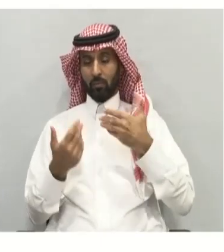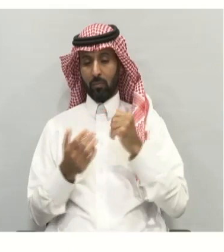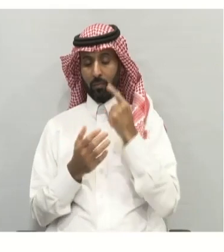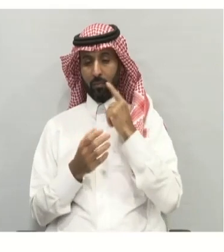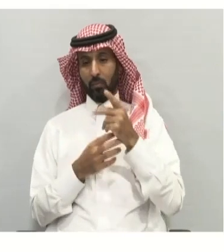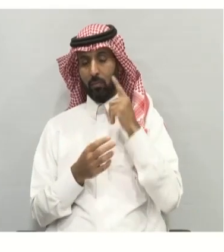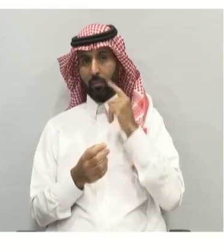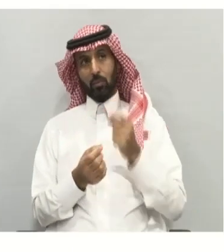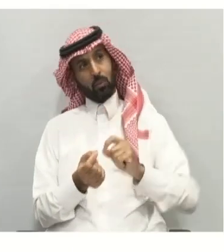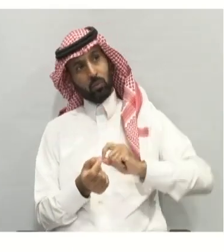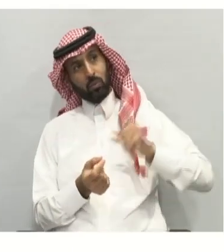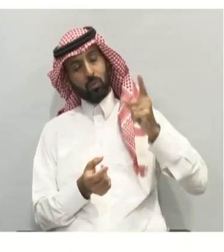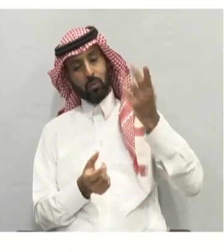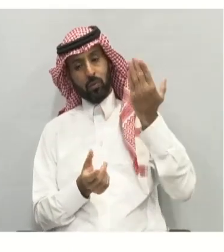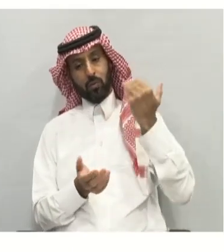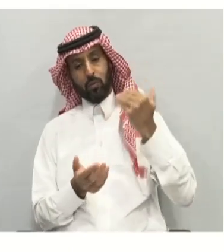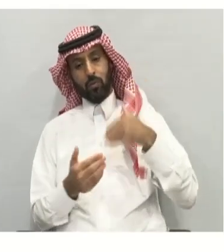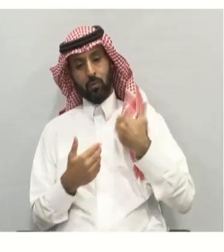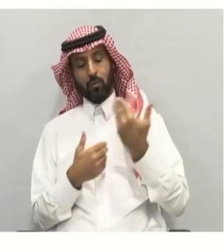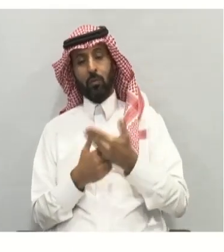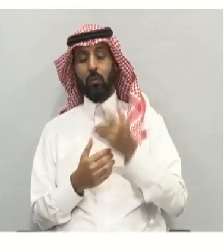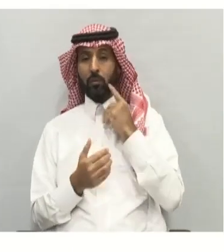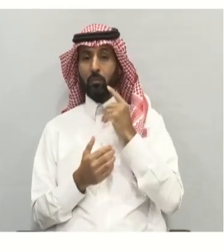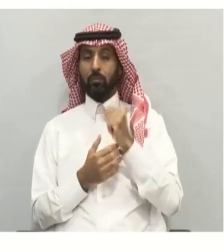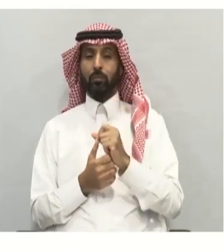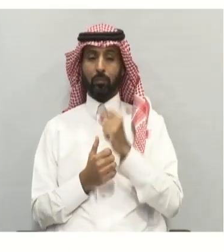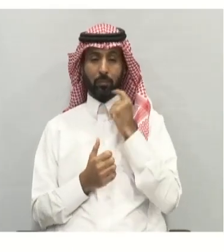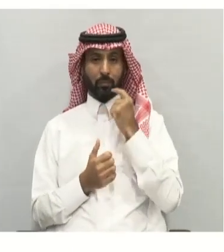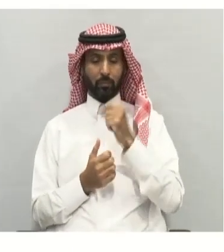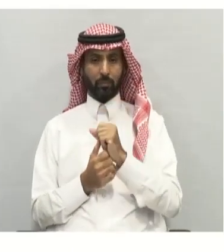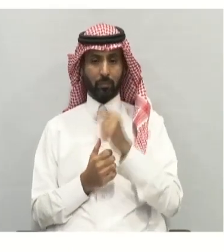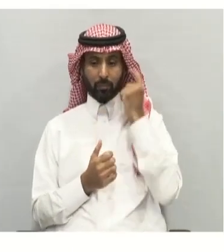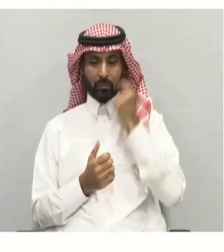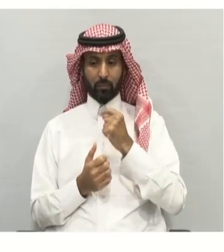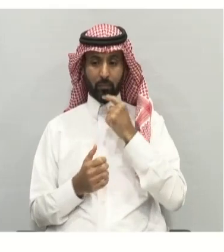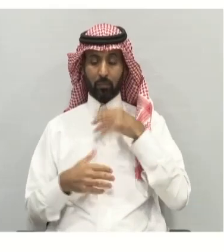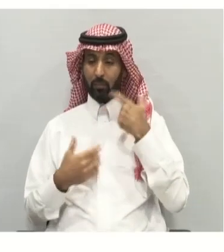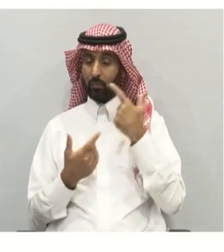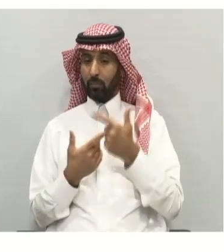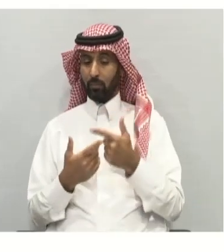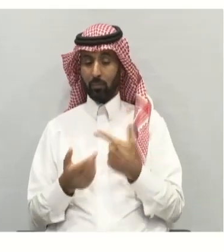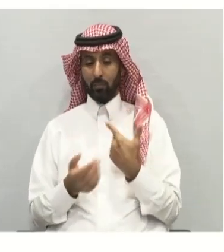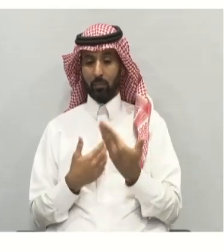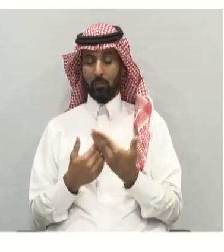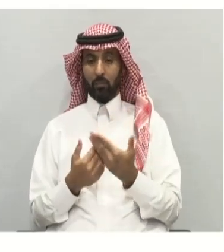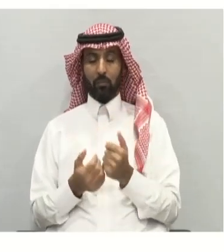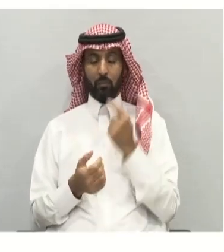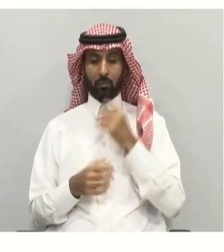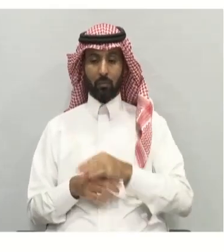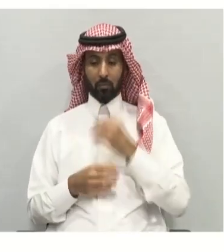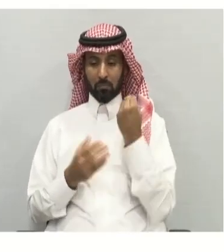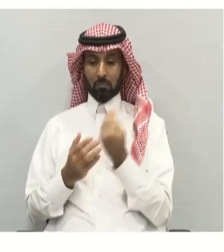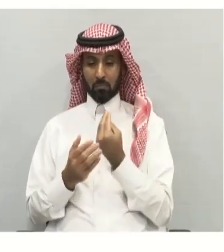and fireworks. Also the Emirates, they celebrate the Federation of the Emirates. People decorate